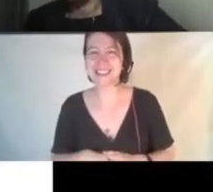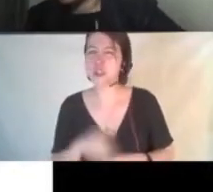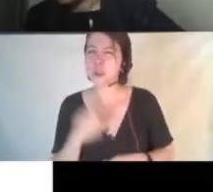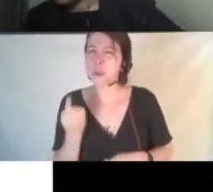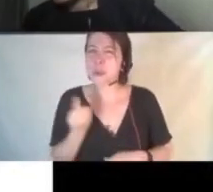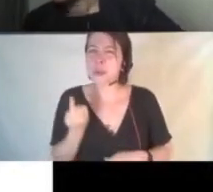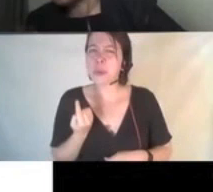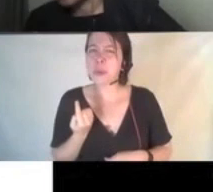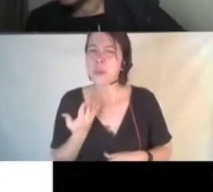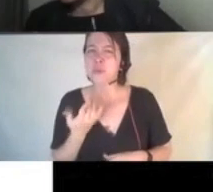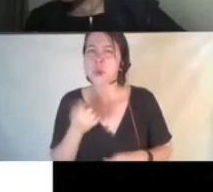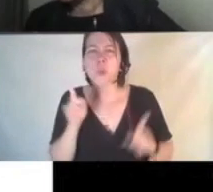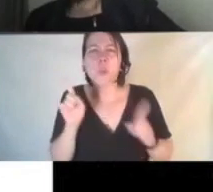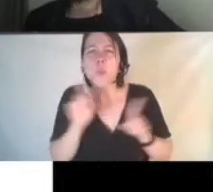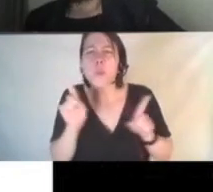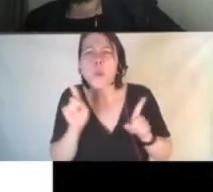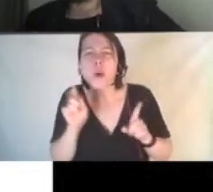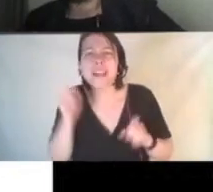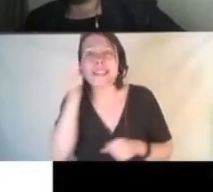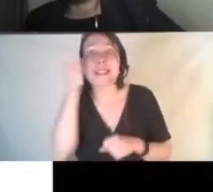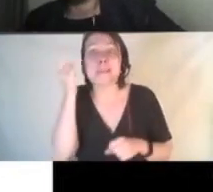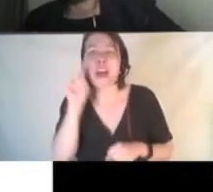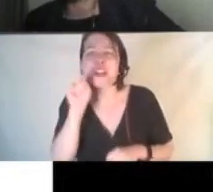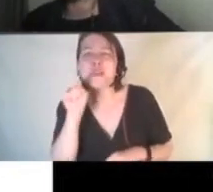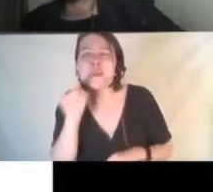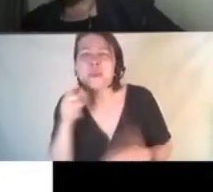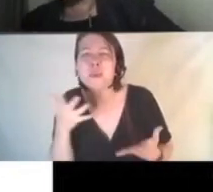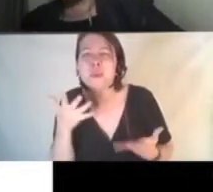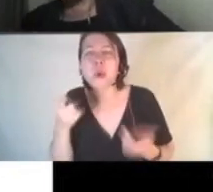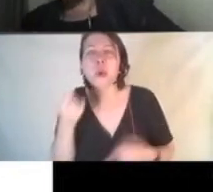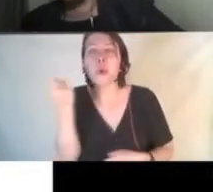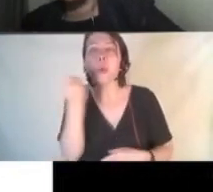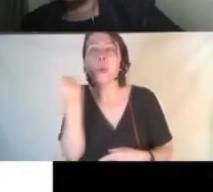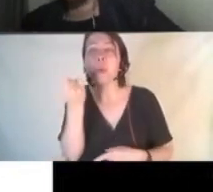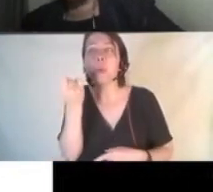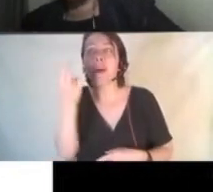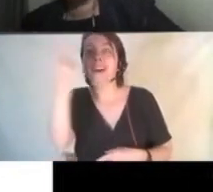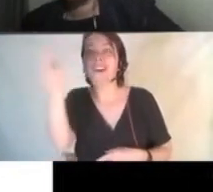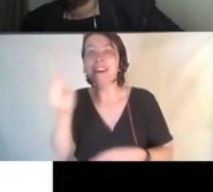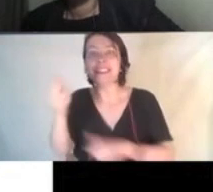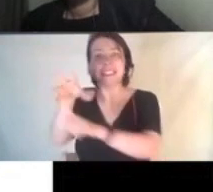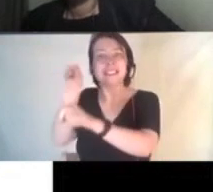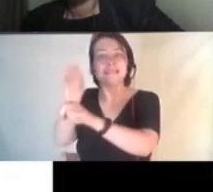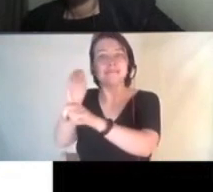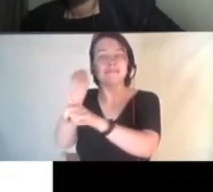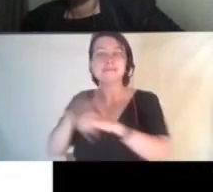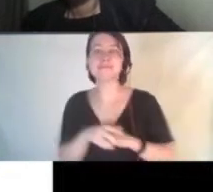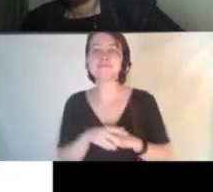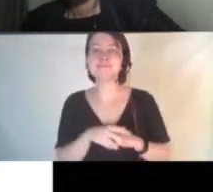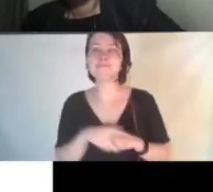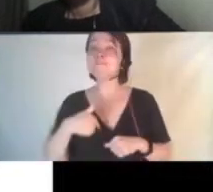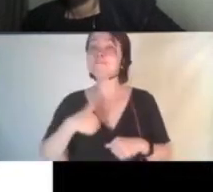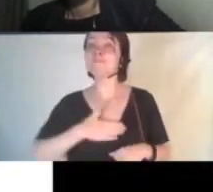are what inspires you? Who are your sort of inspirations? What artists do you like? I like Frank